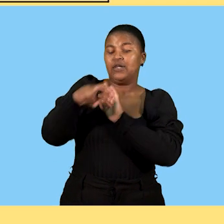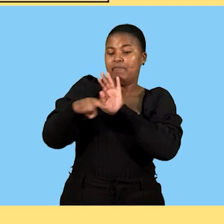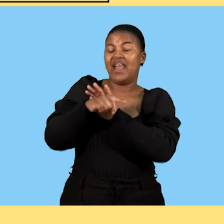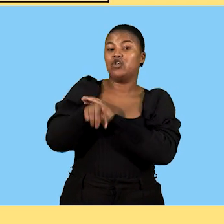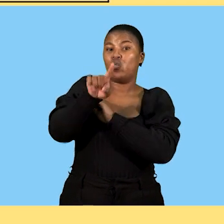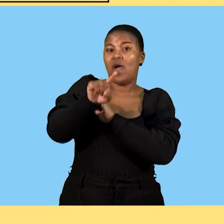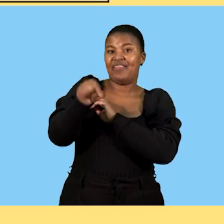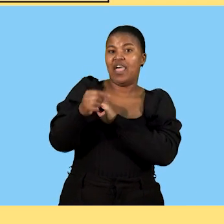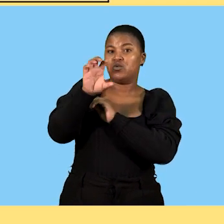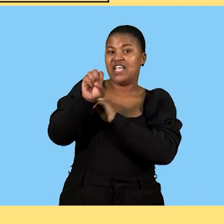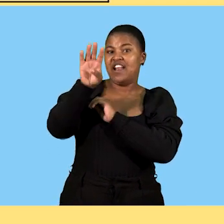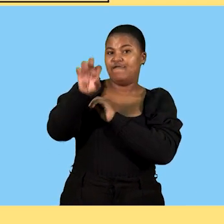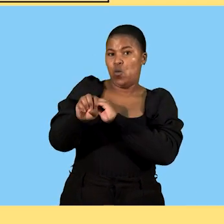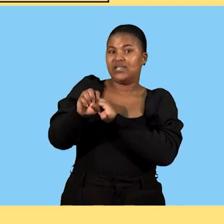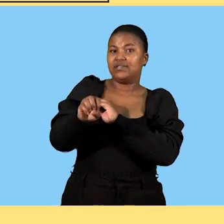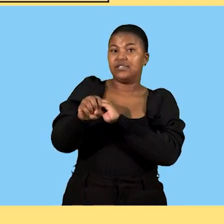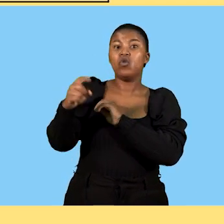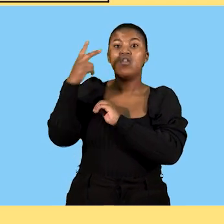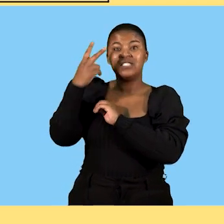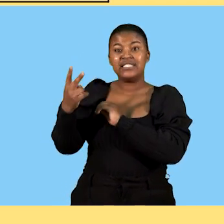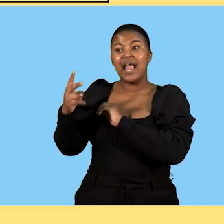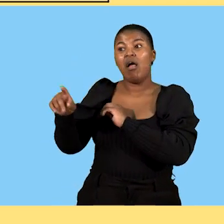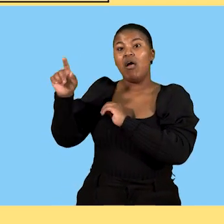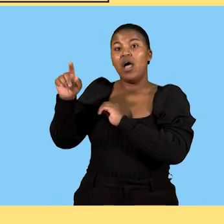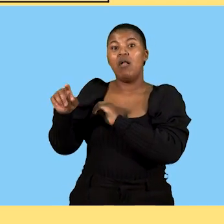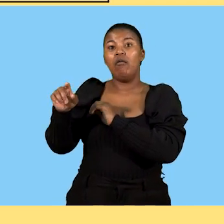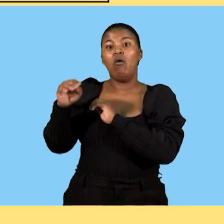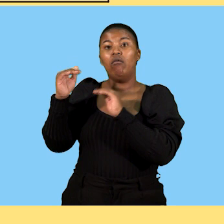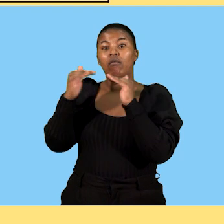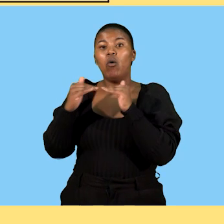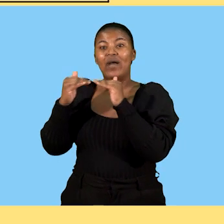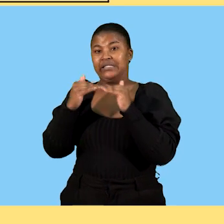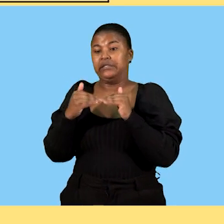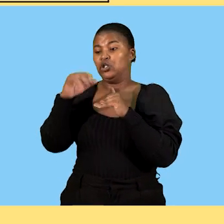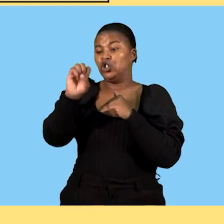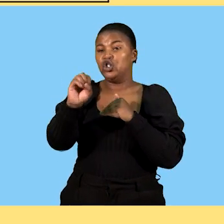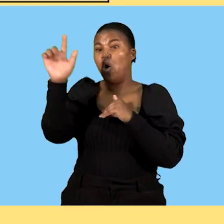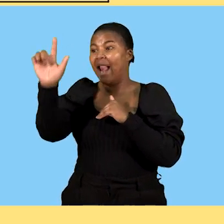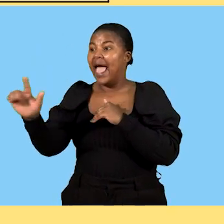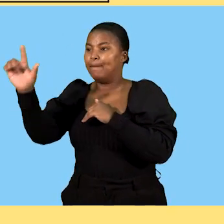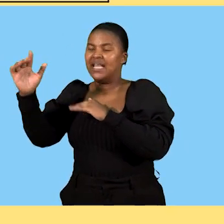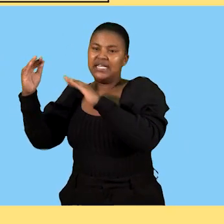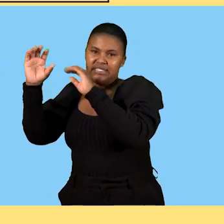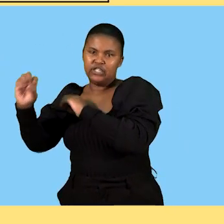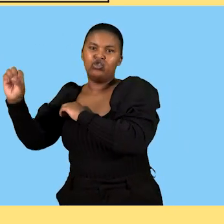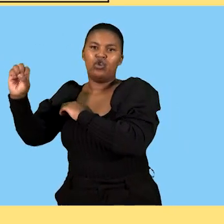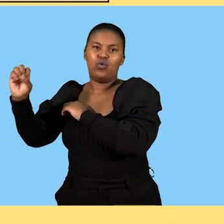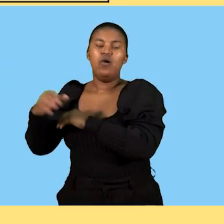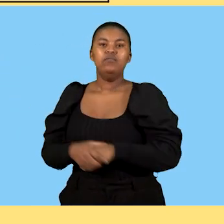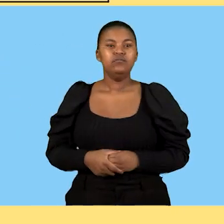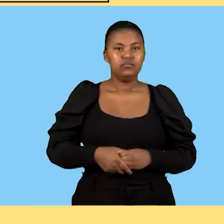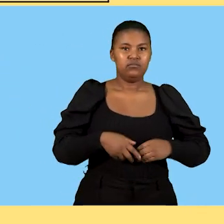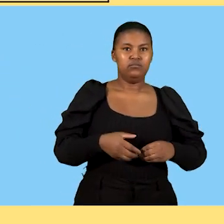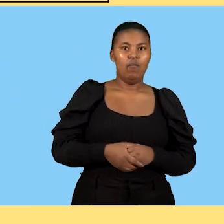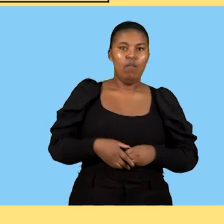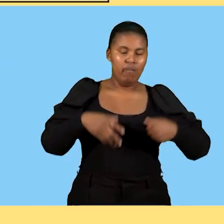minus 1,040. My owner's equity is 0 and my liabilities are 0. Let's come to the second